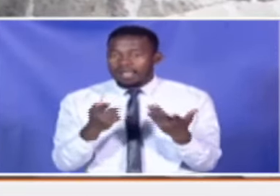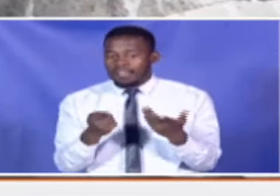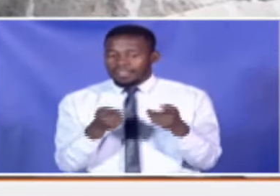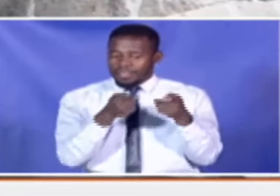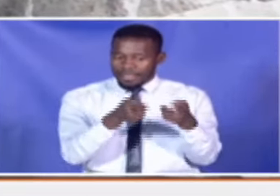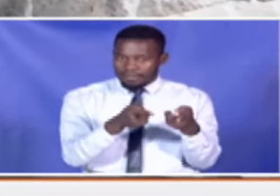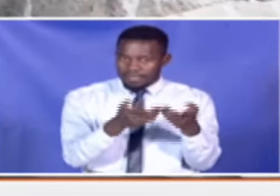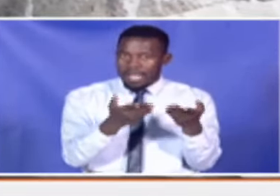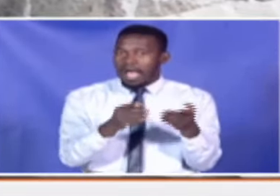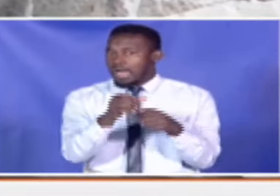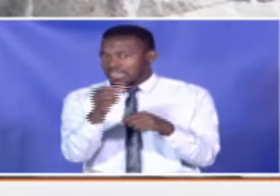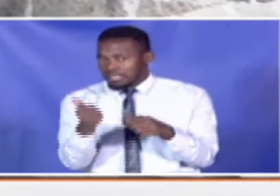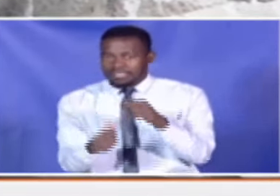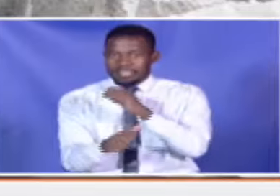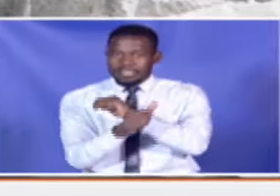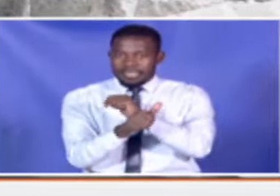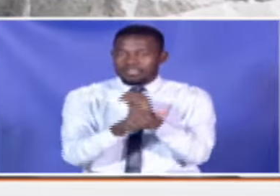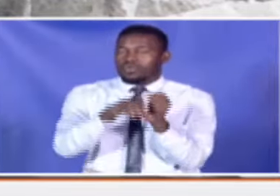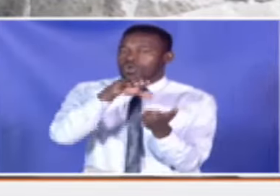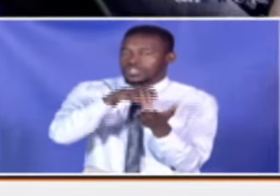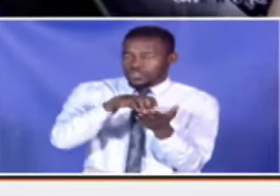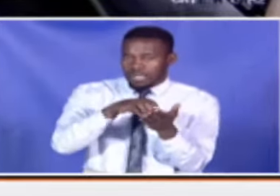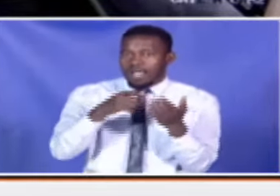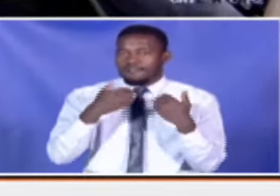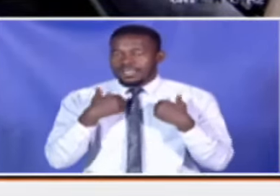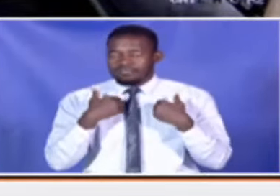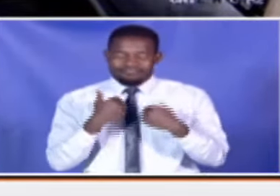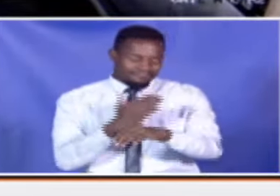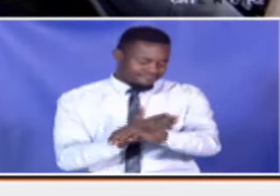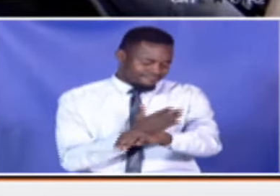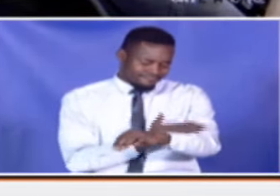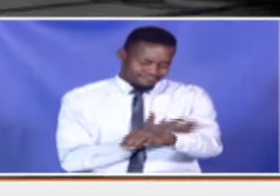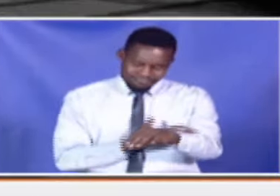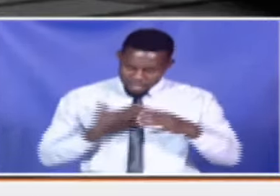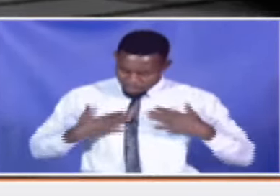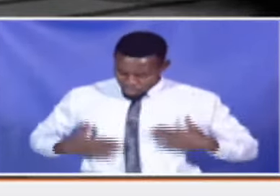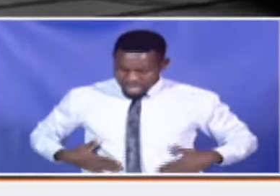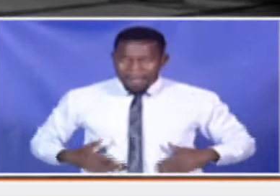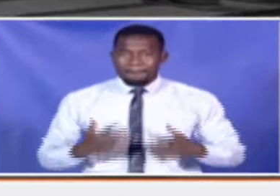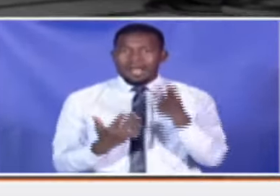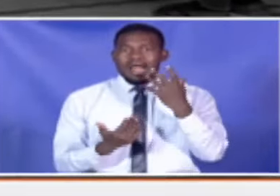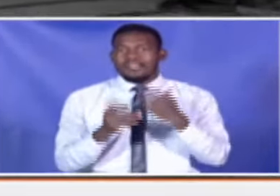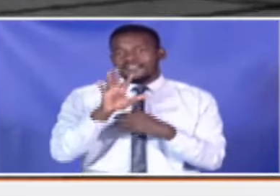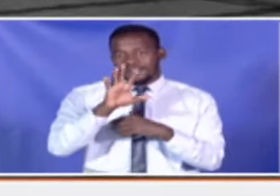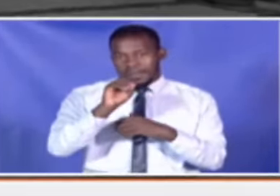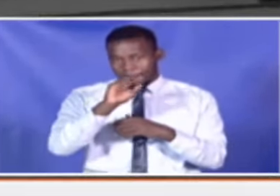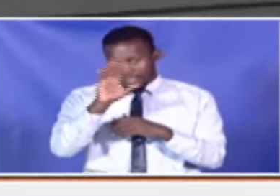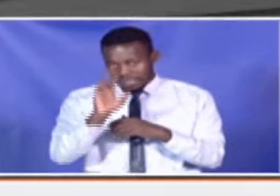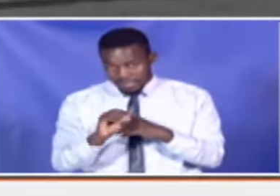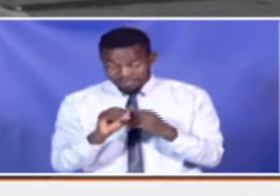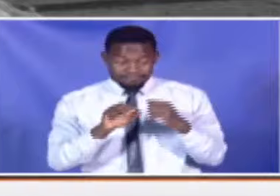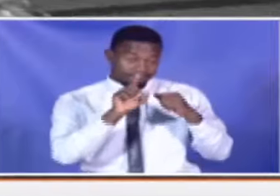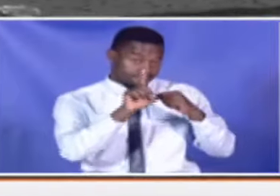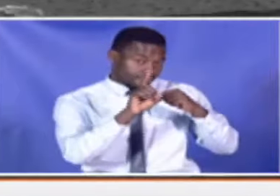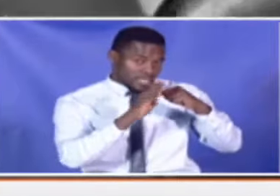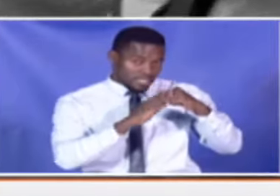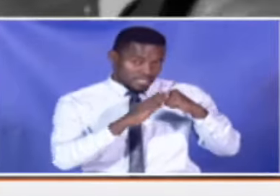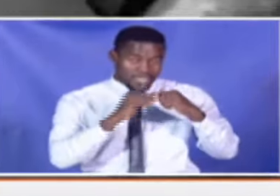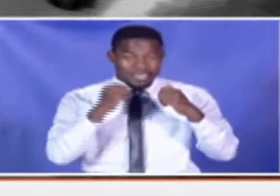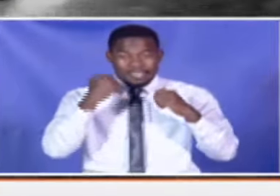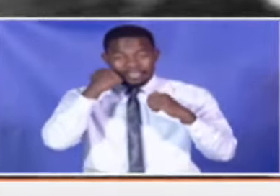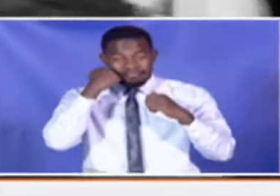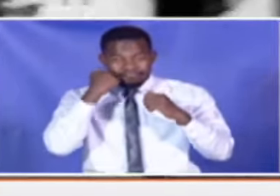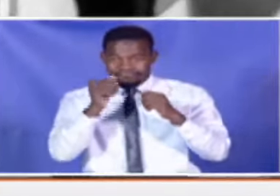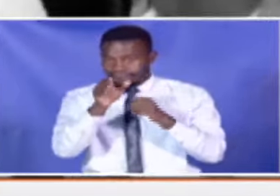in critical condition, having sustained burns of over 50%. 19 patients have already been discharged,